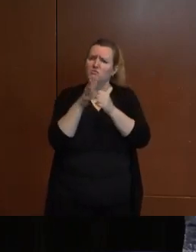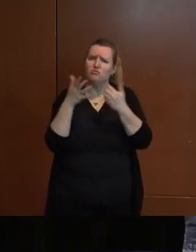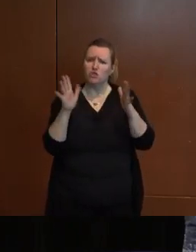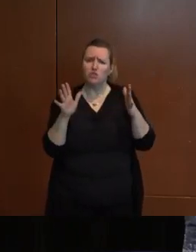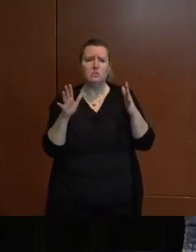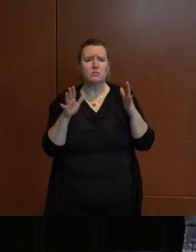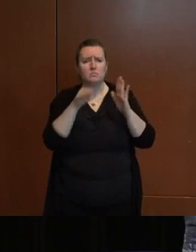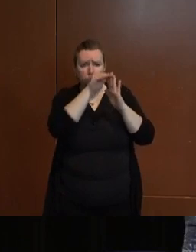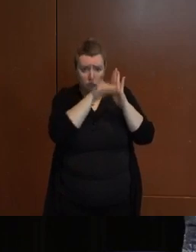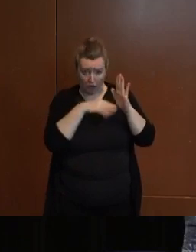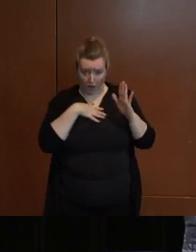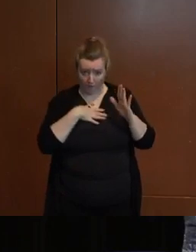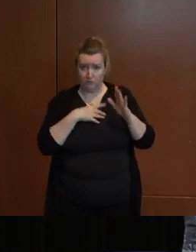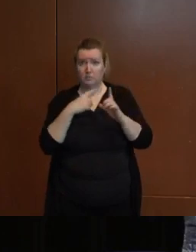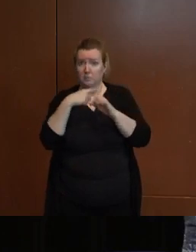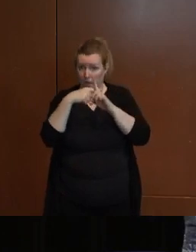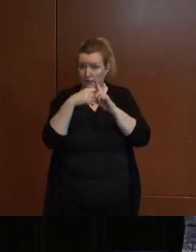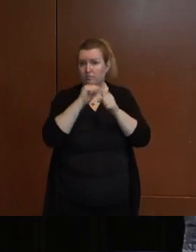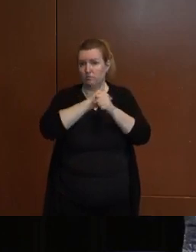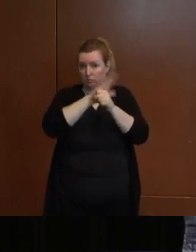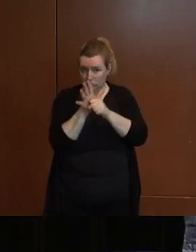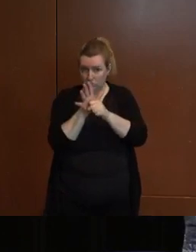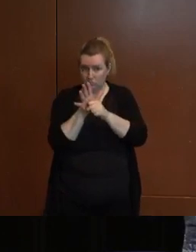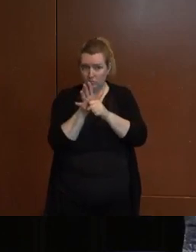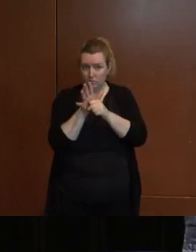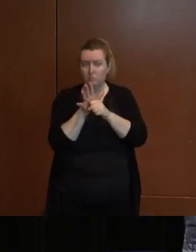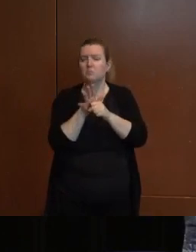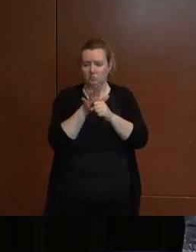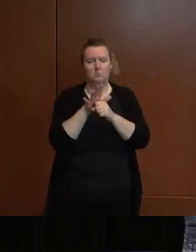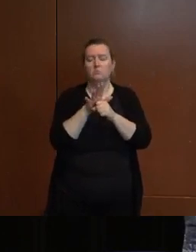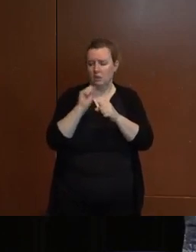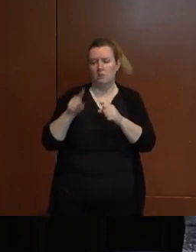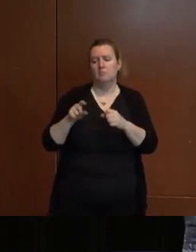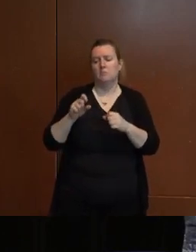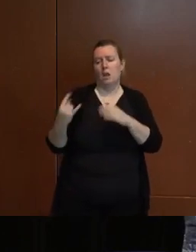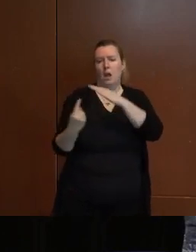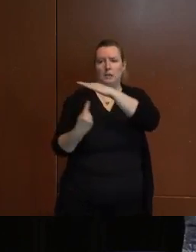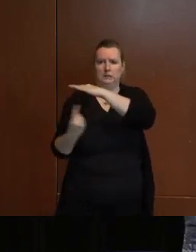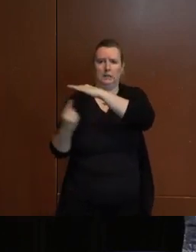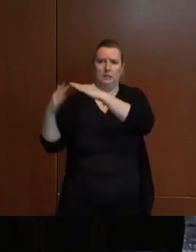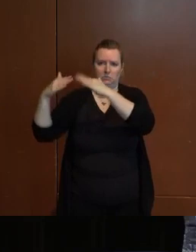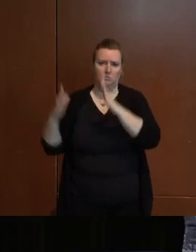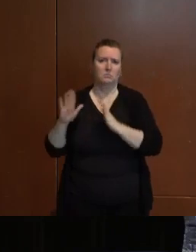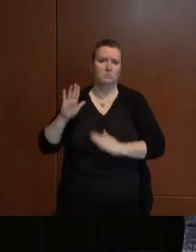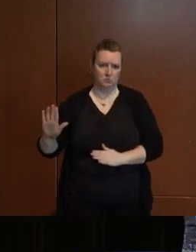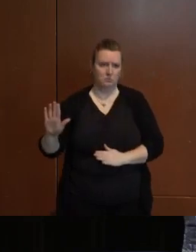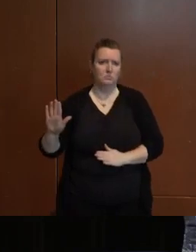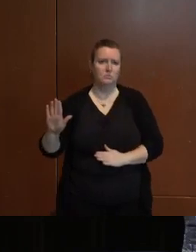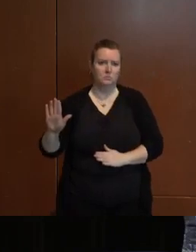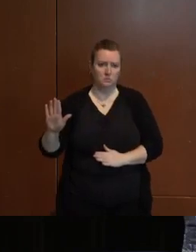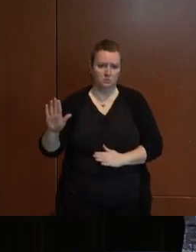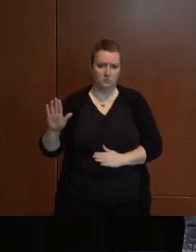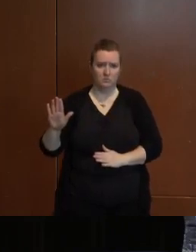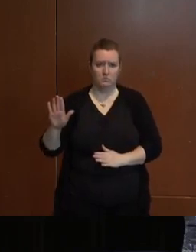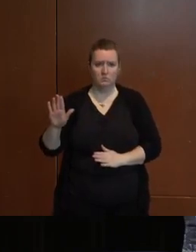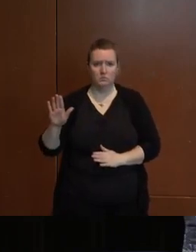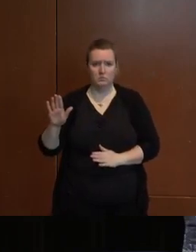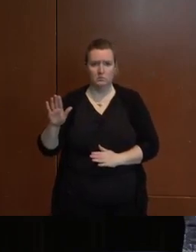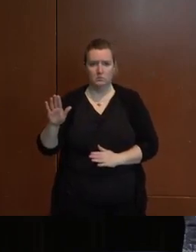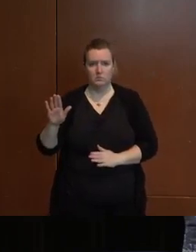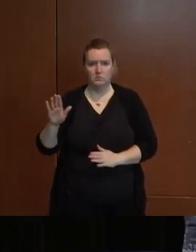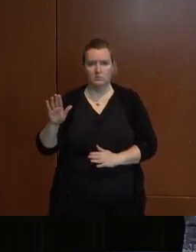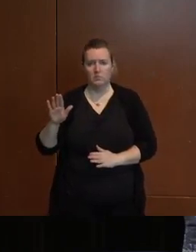two ways that you can look at it. One is you can do serial testing and essentially look for 2 negative tests in a row. For most people, that's not really practical, particularly if they're